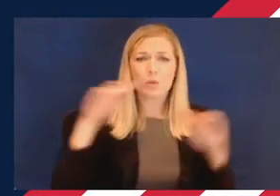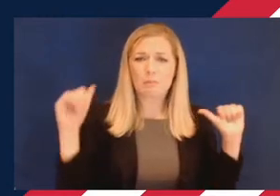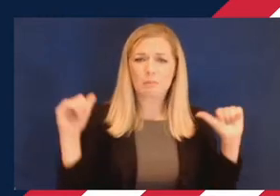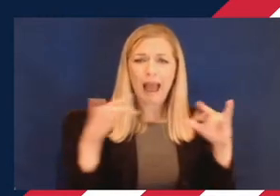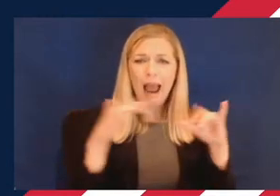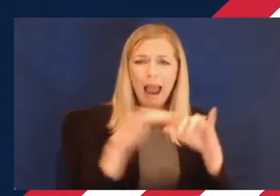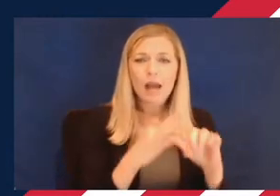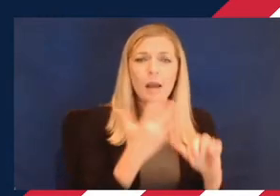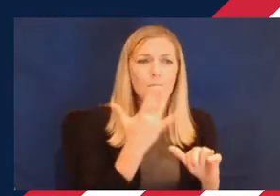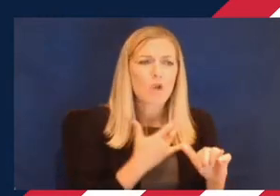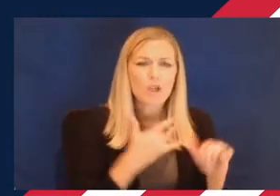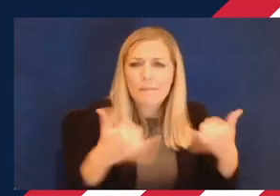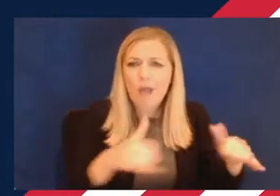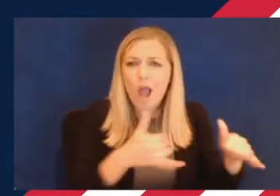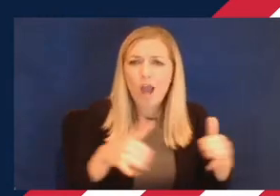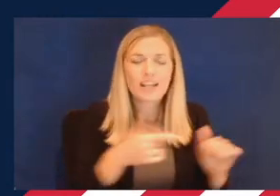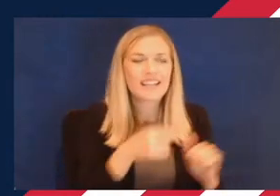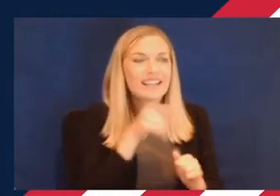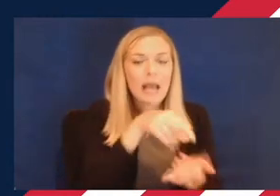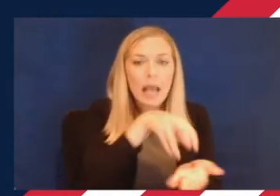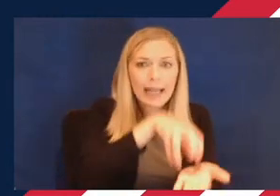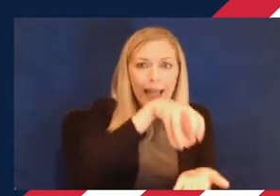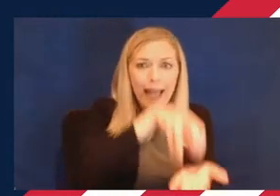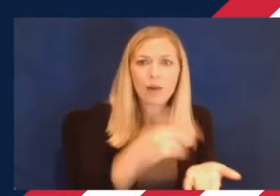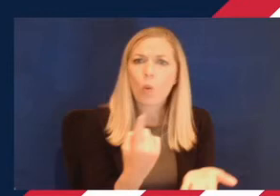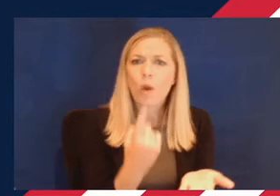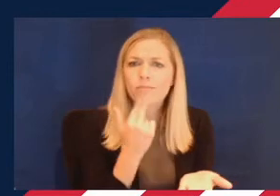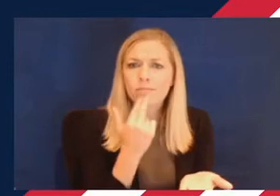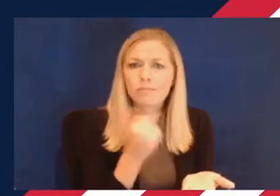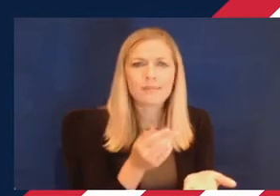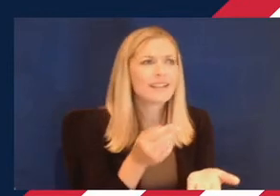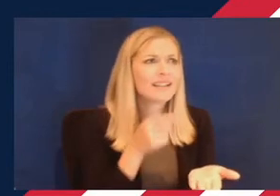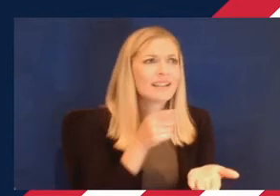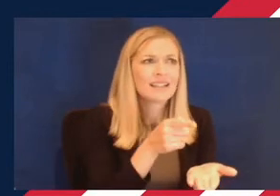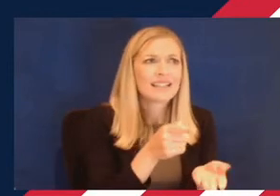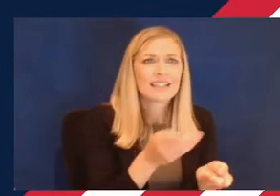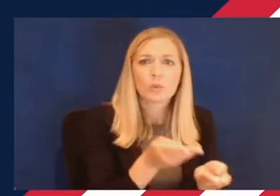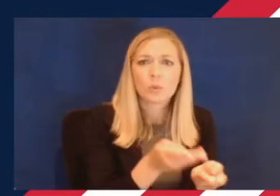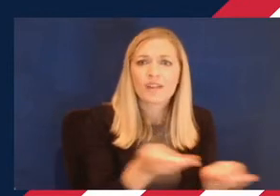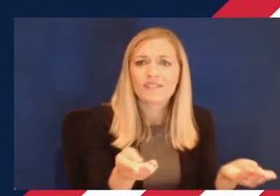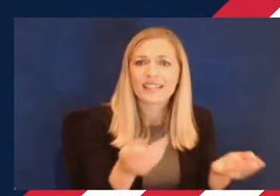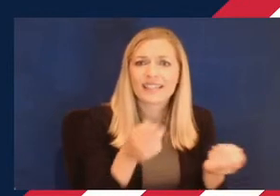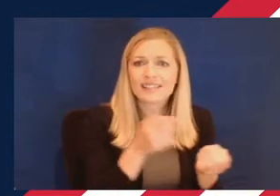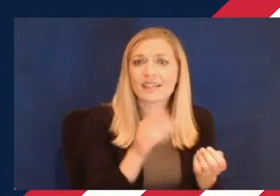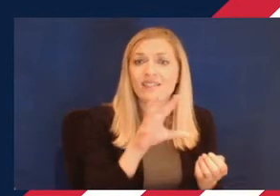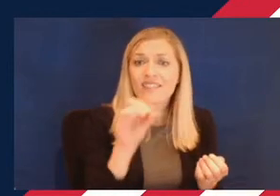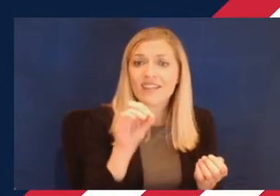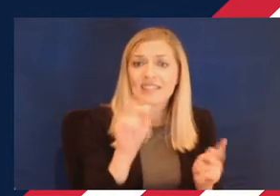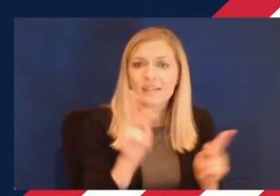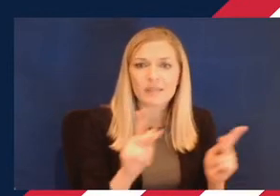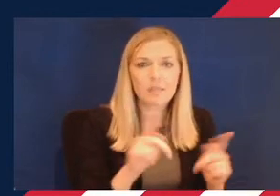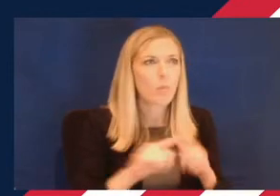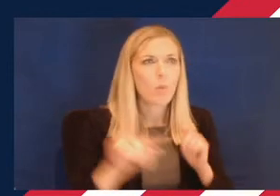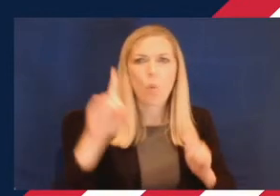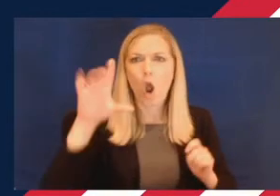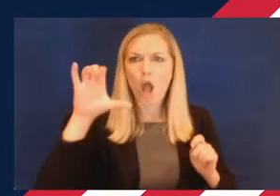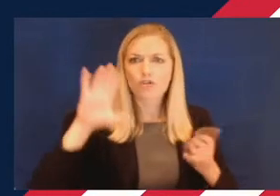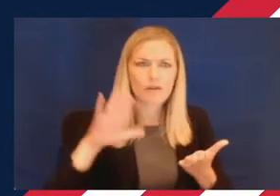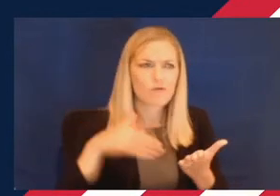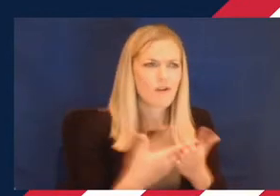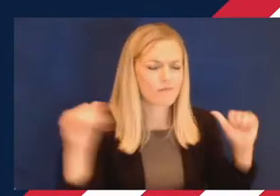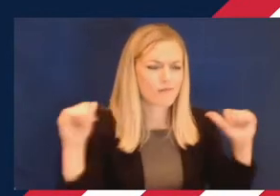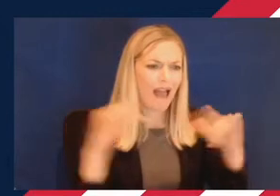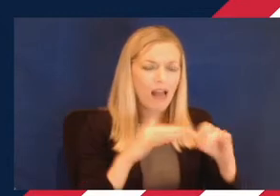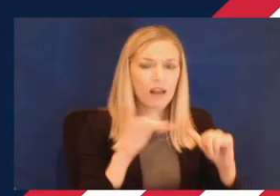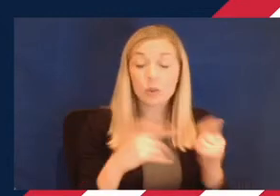And it's going to help us survive. Maybe pay the bills, pay the water, keep a core